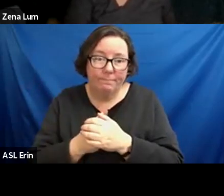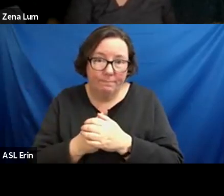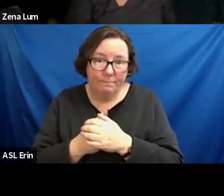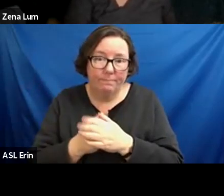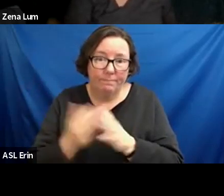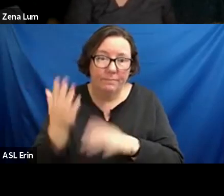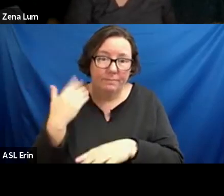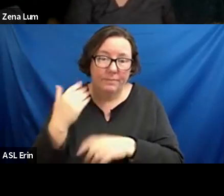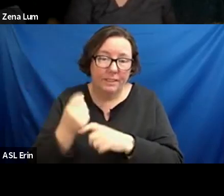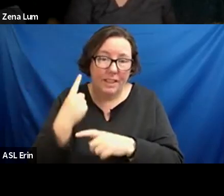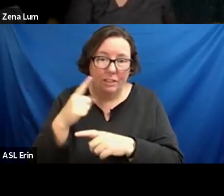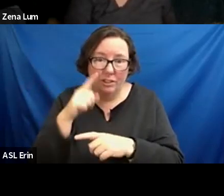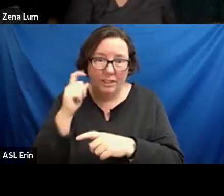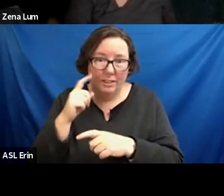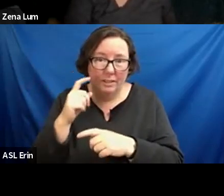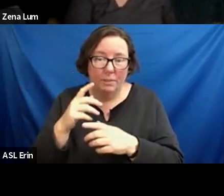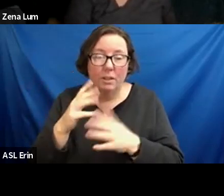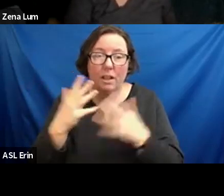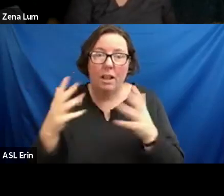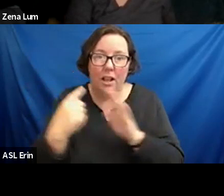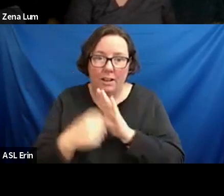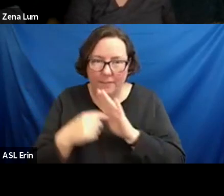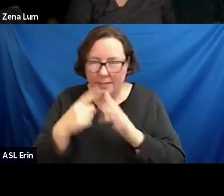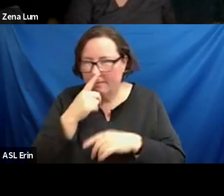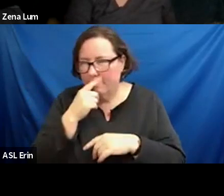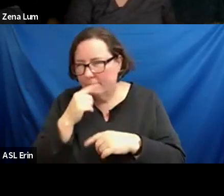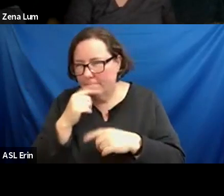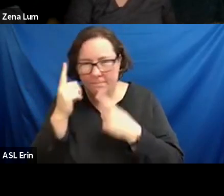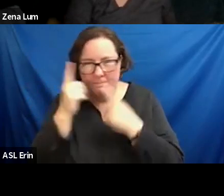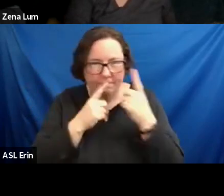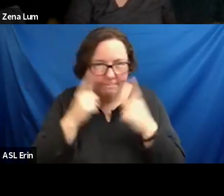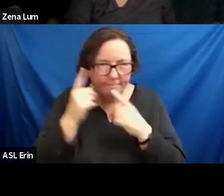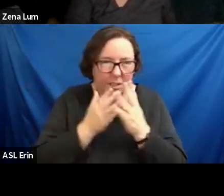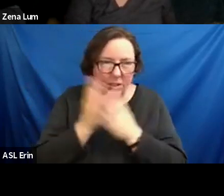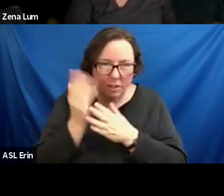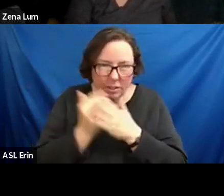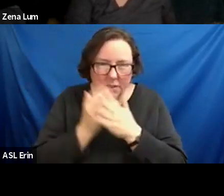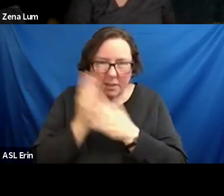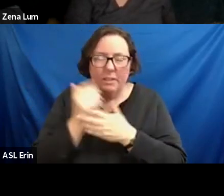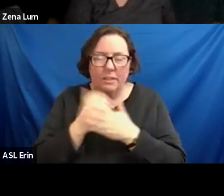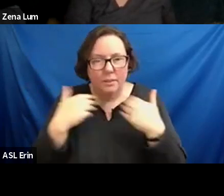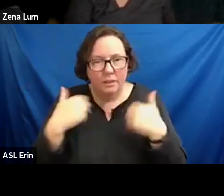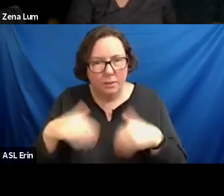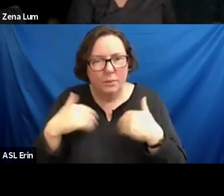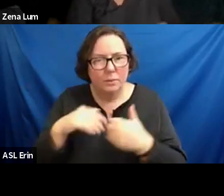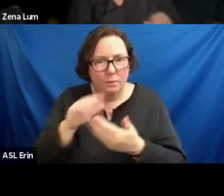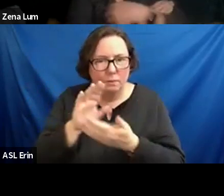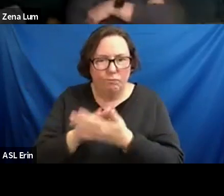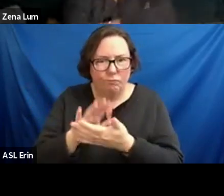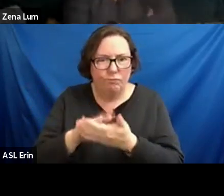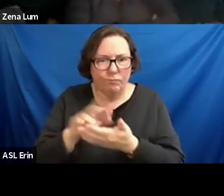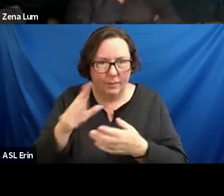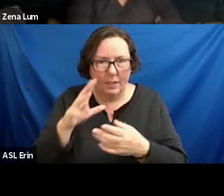last summer. It took a lot of scrutiny. We thought a lot through this, and we also had